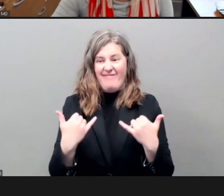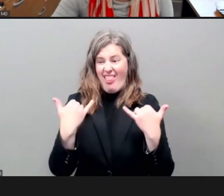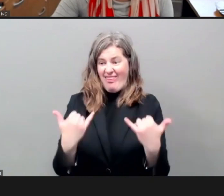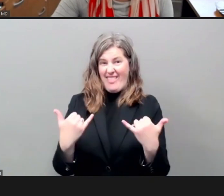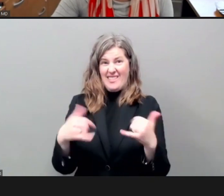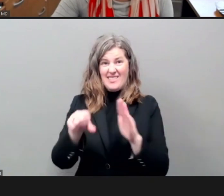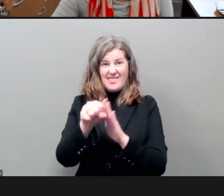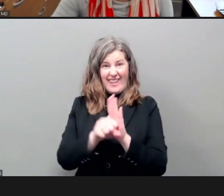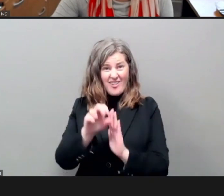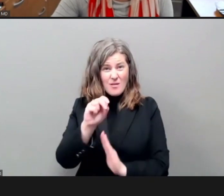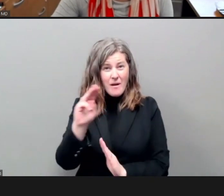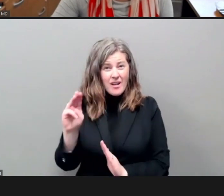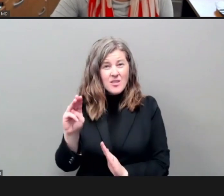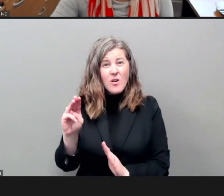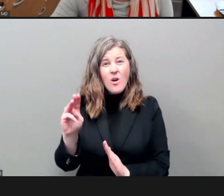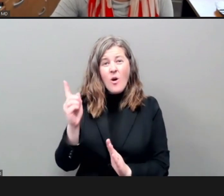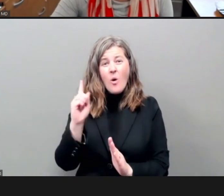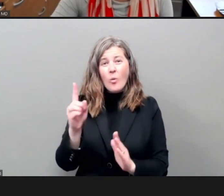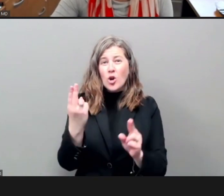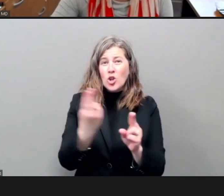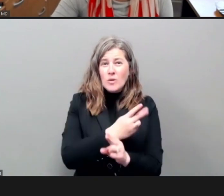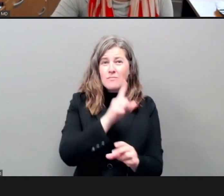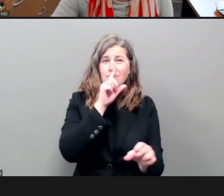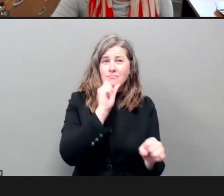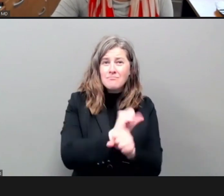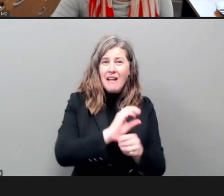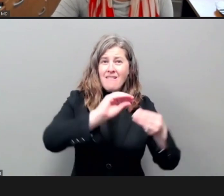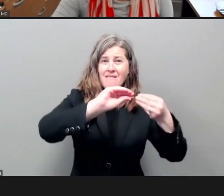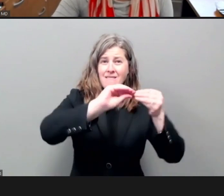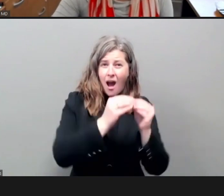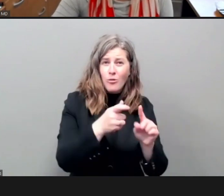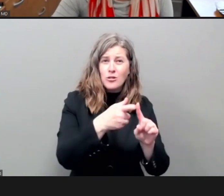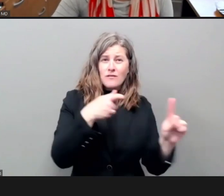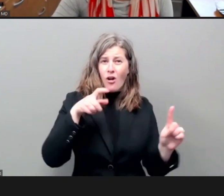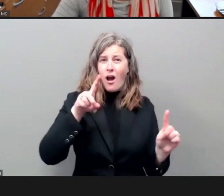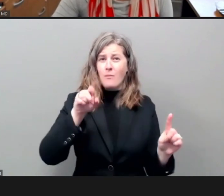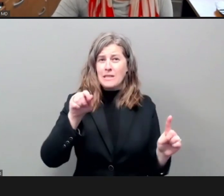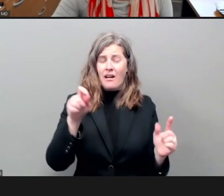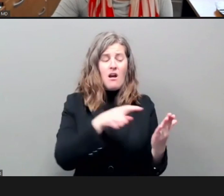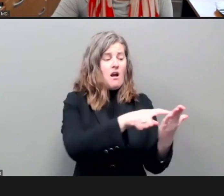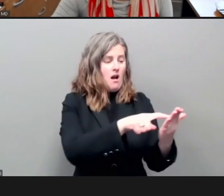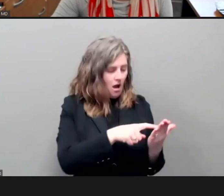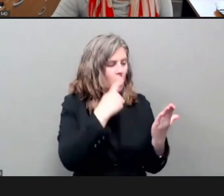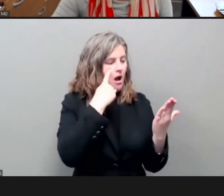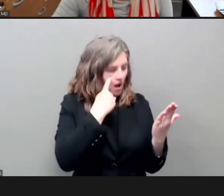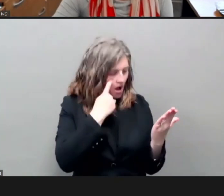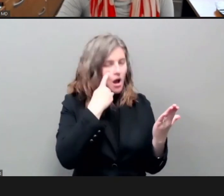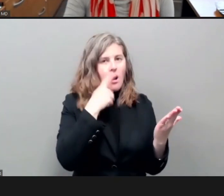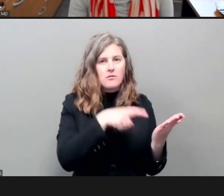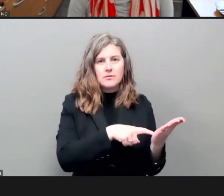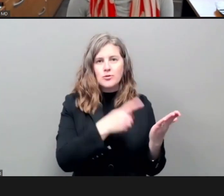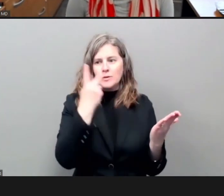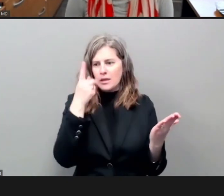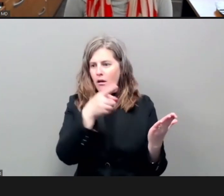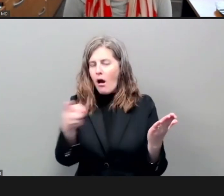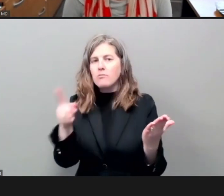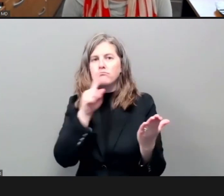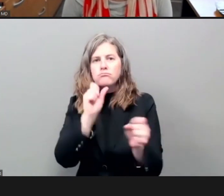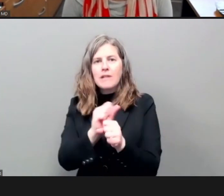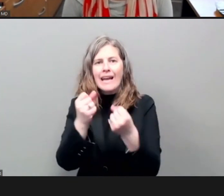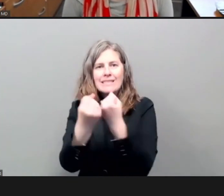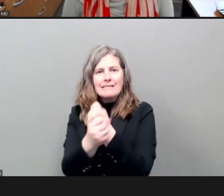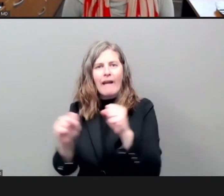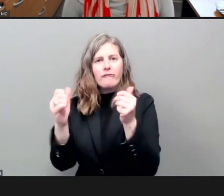is making data, evidence-based decisions that are safe, that allow us